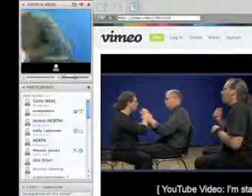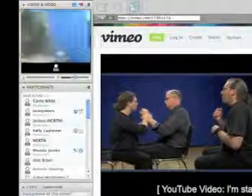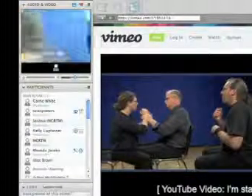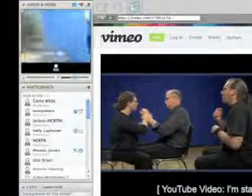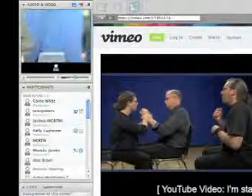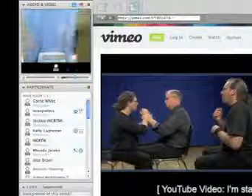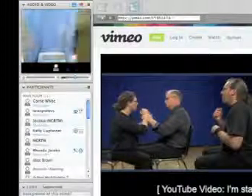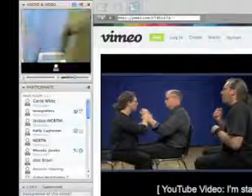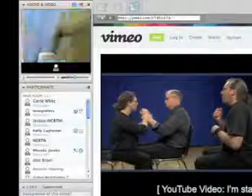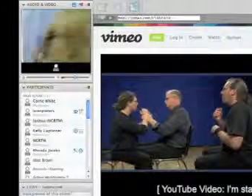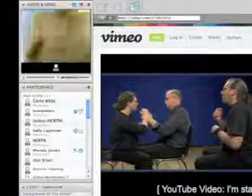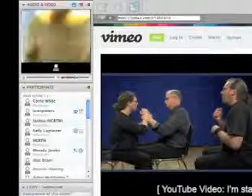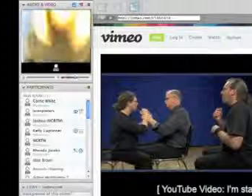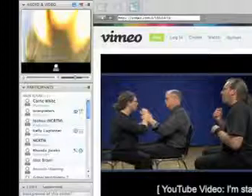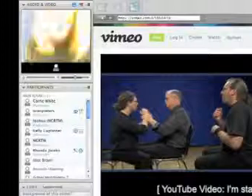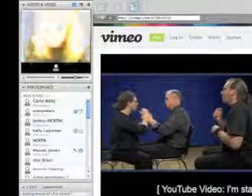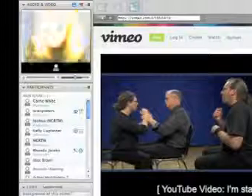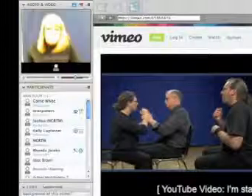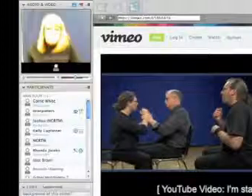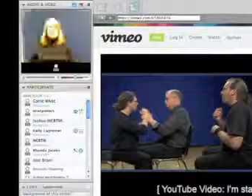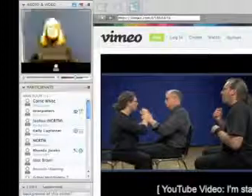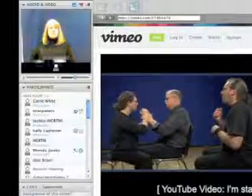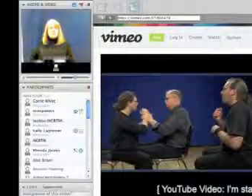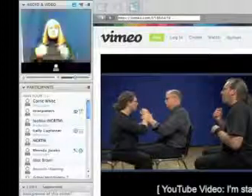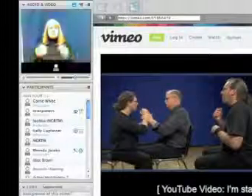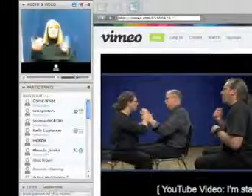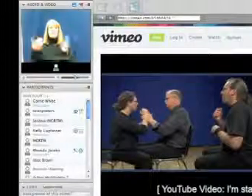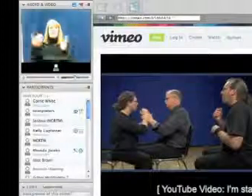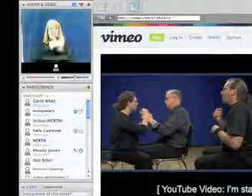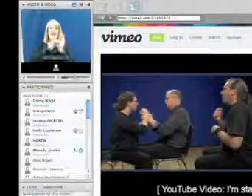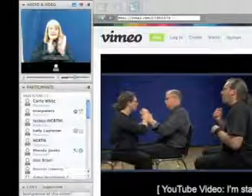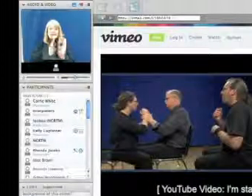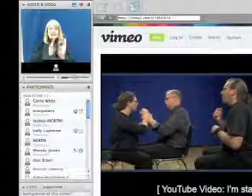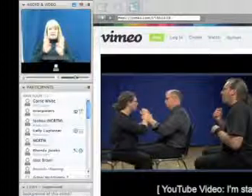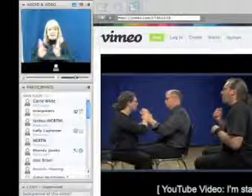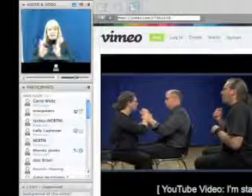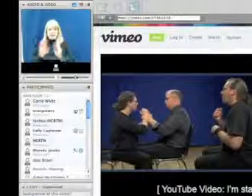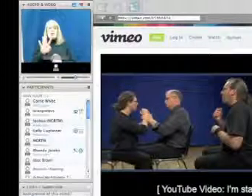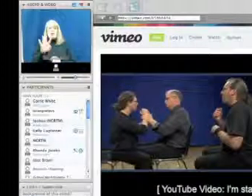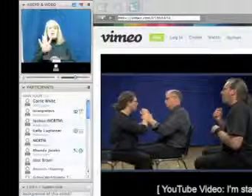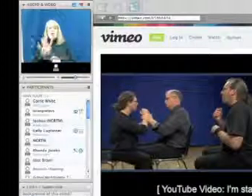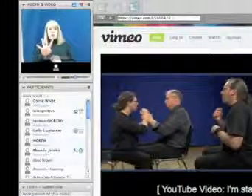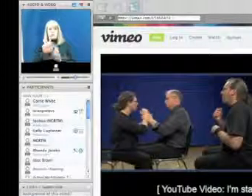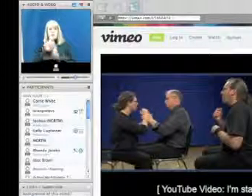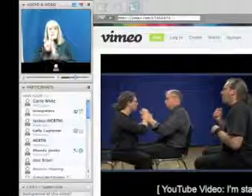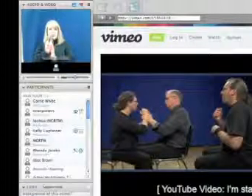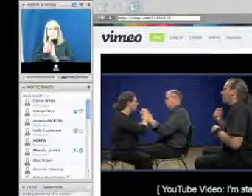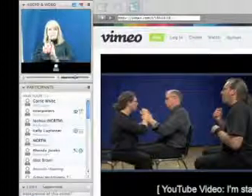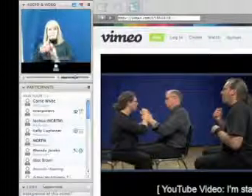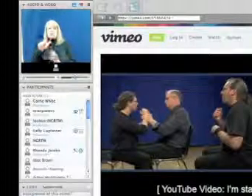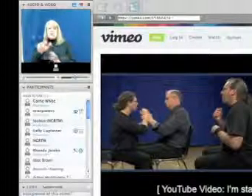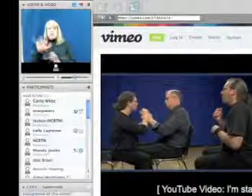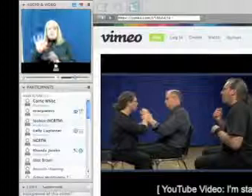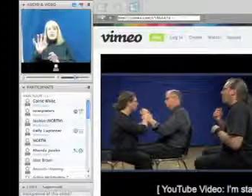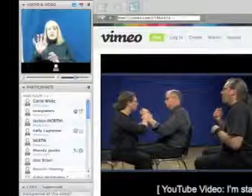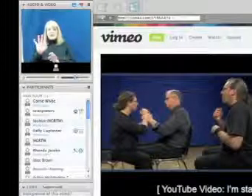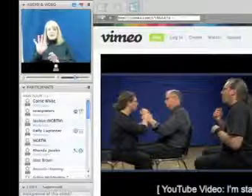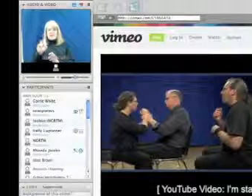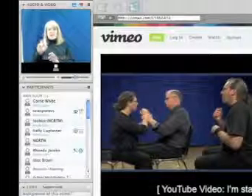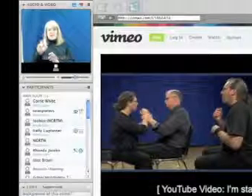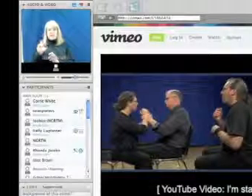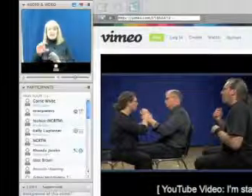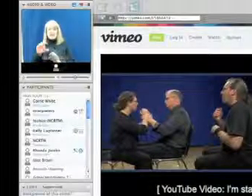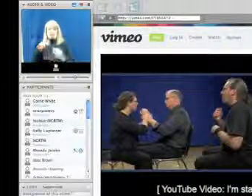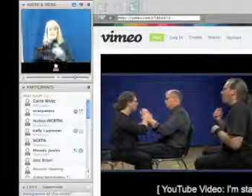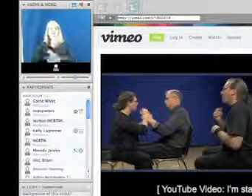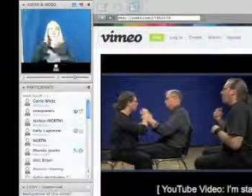It also comes up at 4:29. So at 4:26, you'll see the sign for sick, or disease rather, made away from